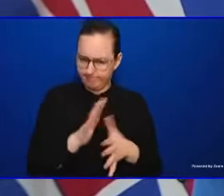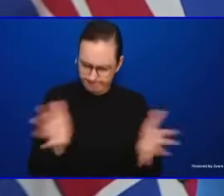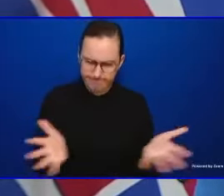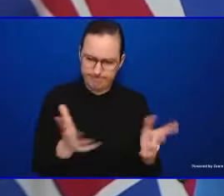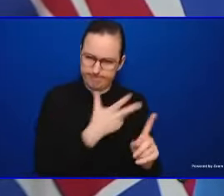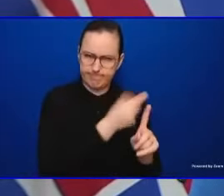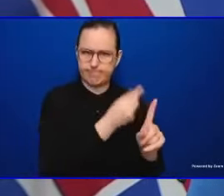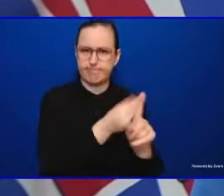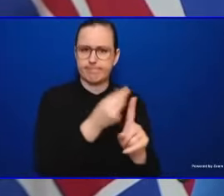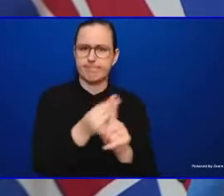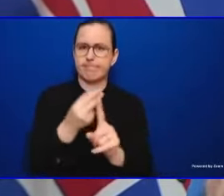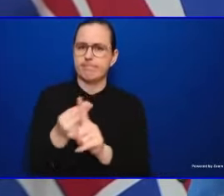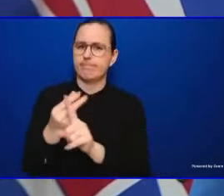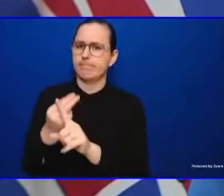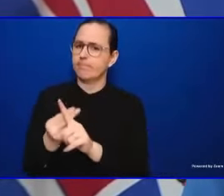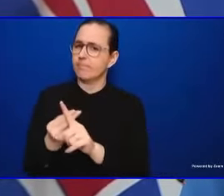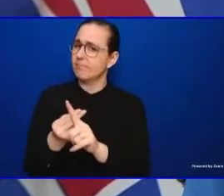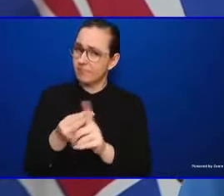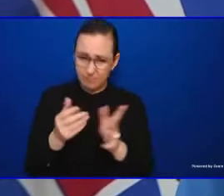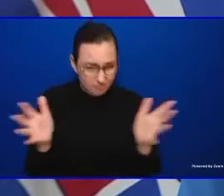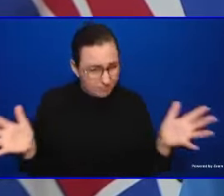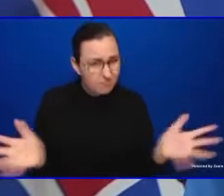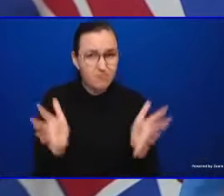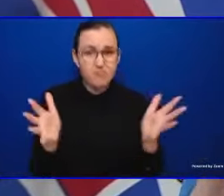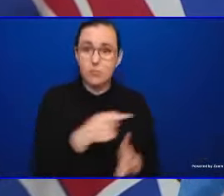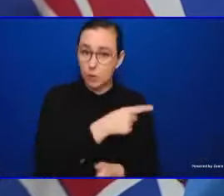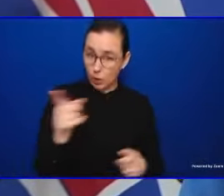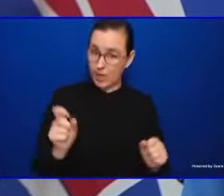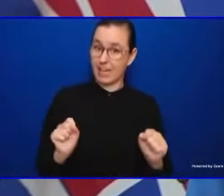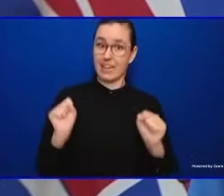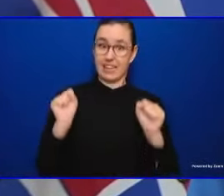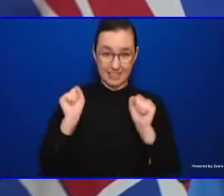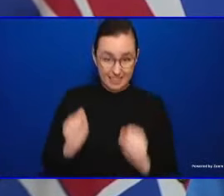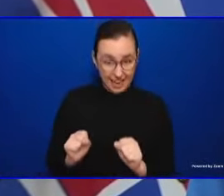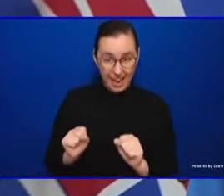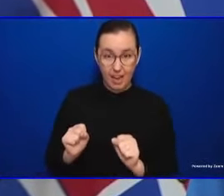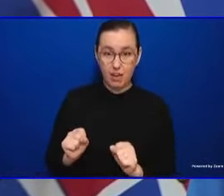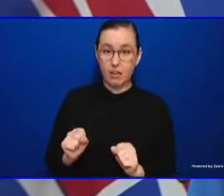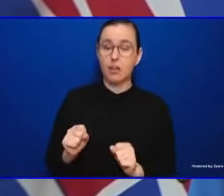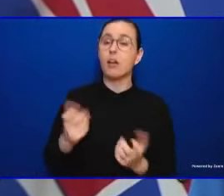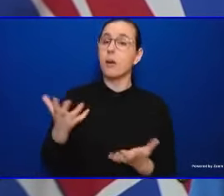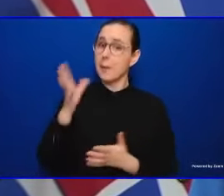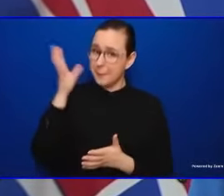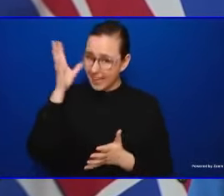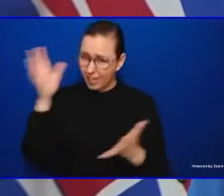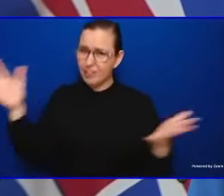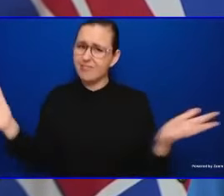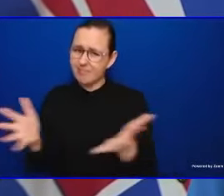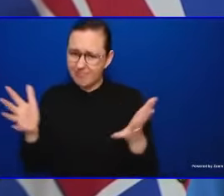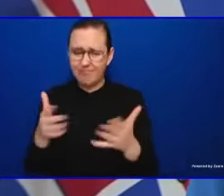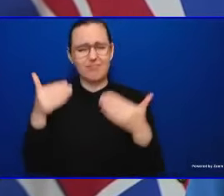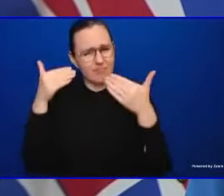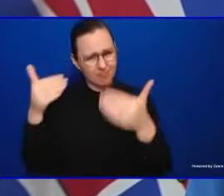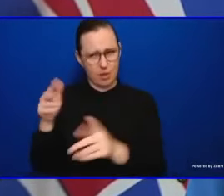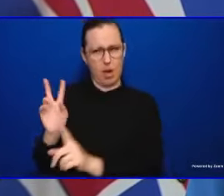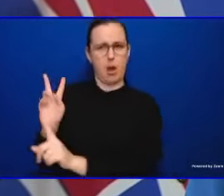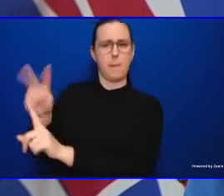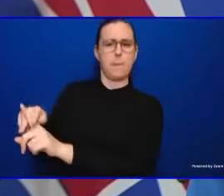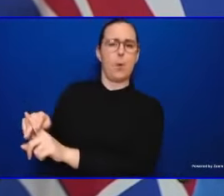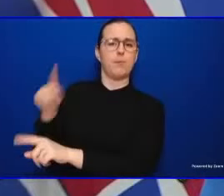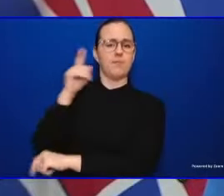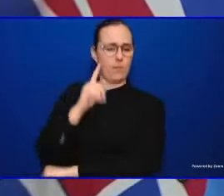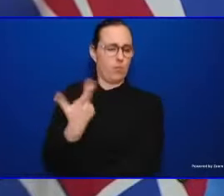encourage everybody who is eligible and parents to book their appointment to have their young one vaccinated.